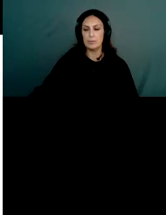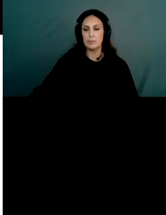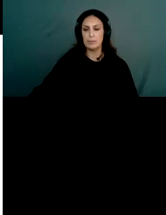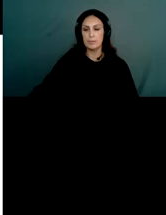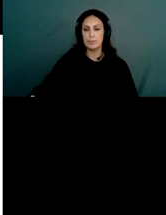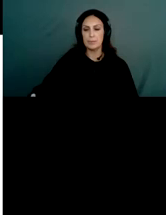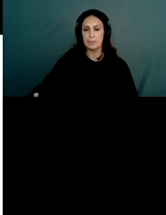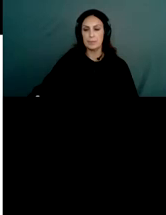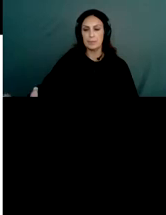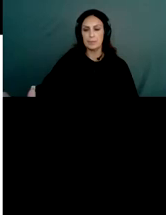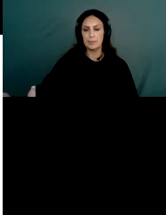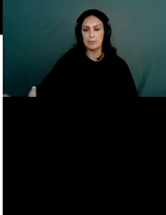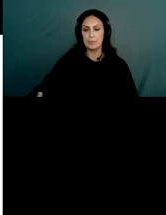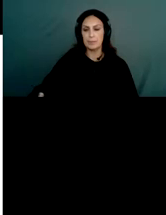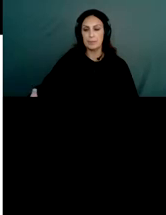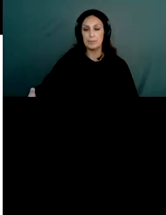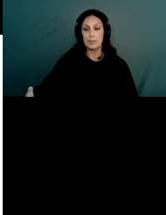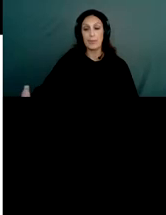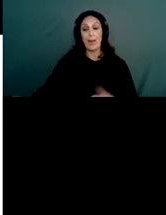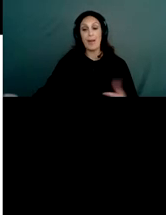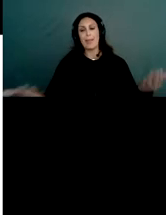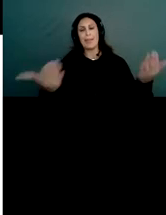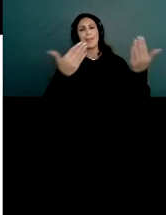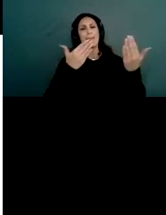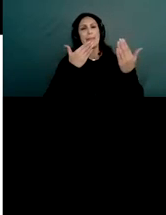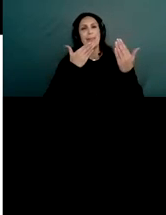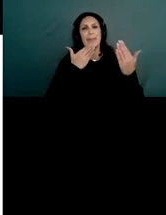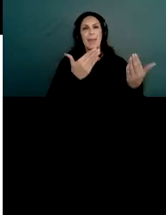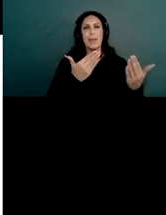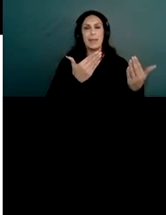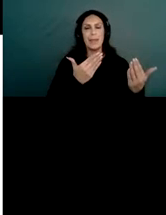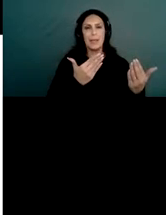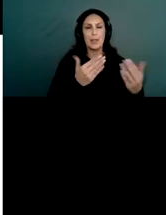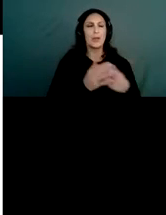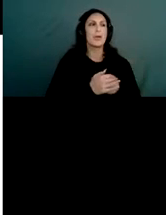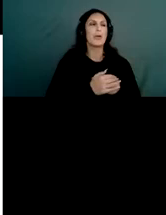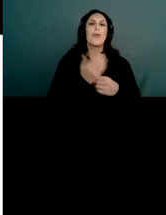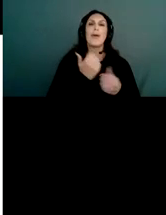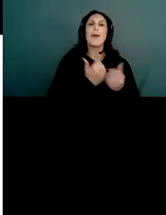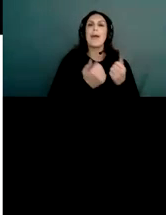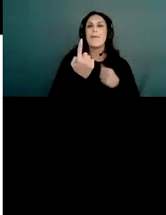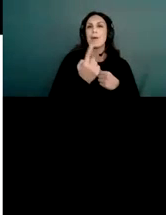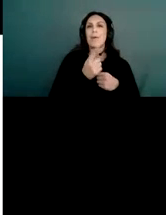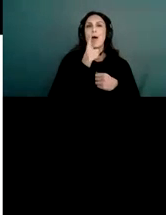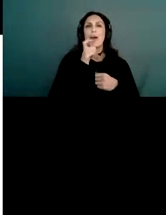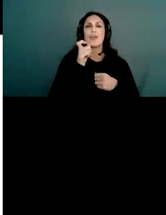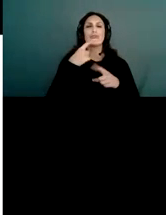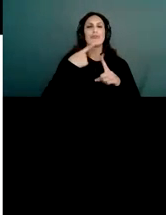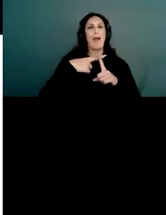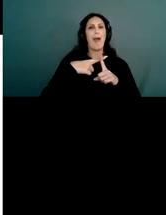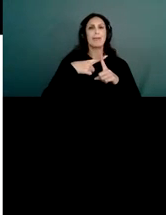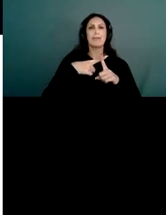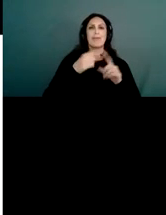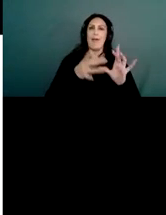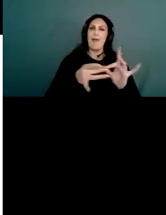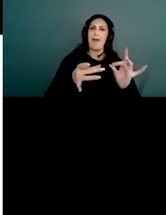Great, thank you. Some more positive feedback from our families. They say, excellent, thank you so much. So